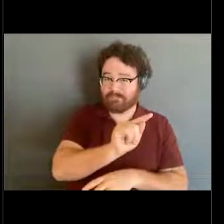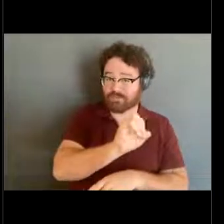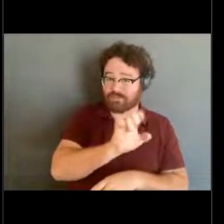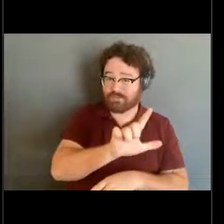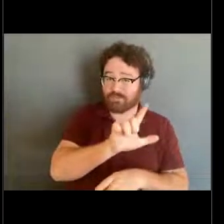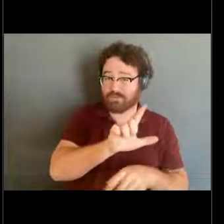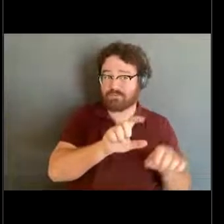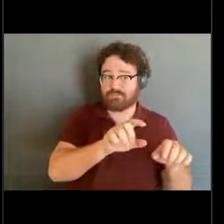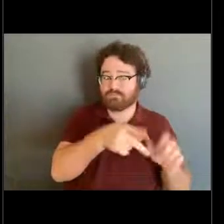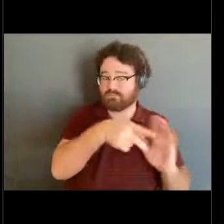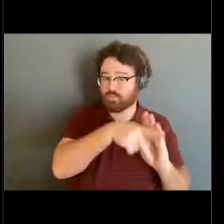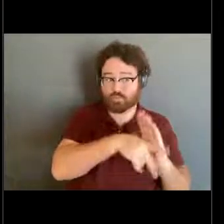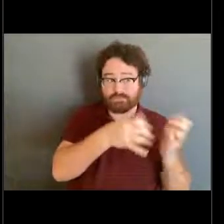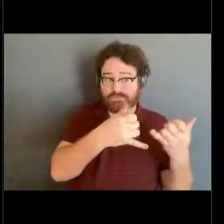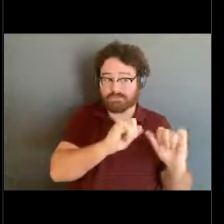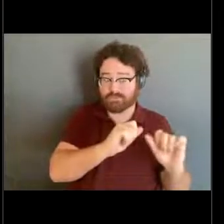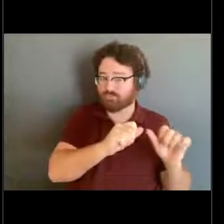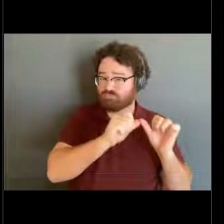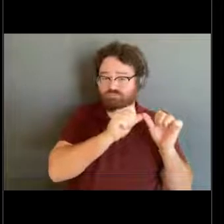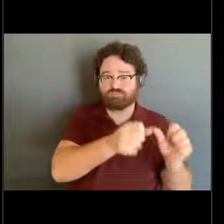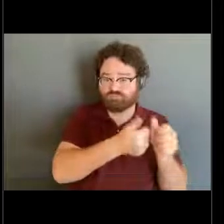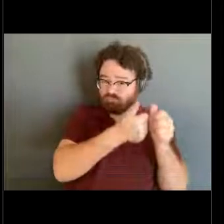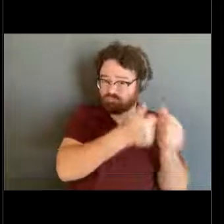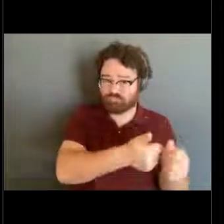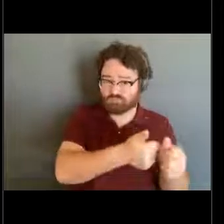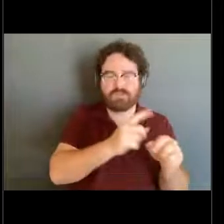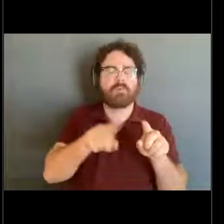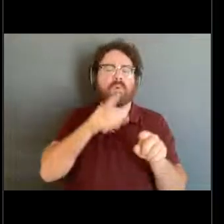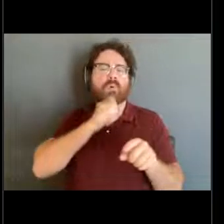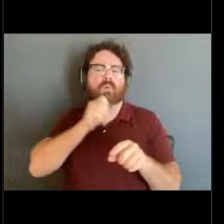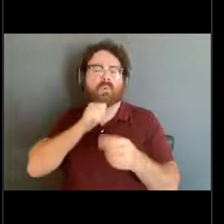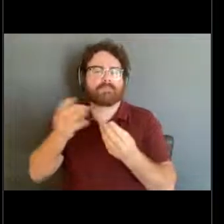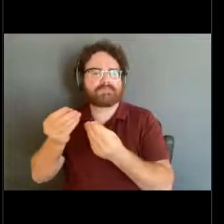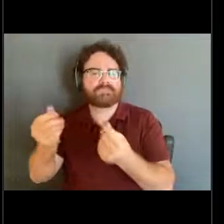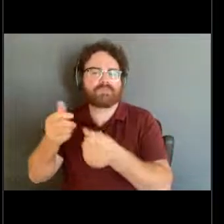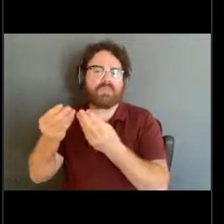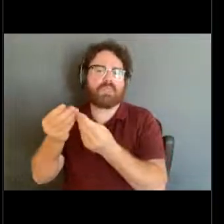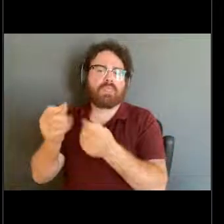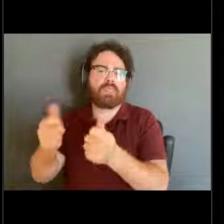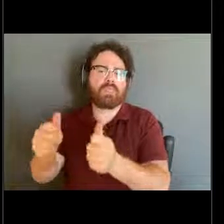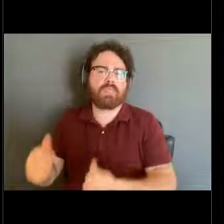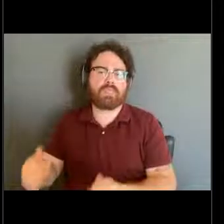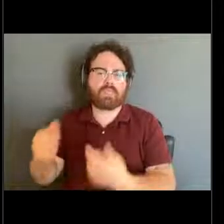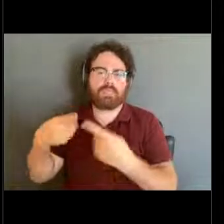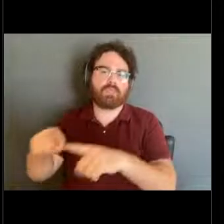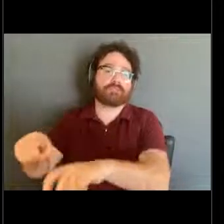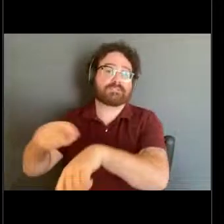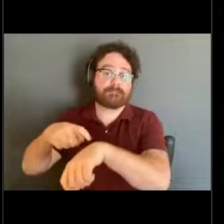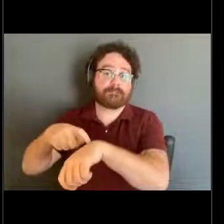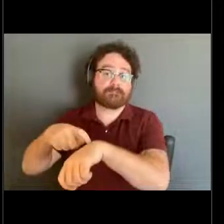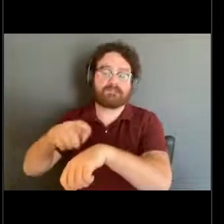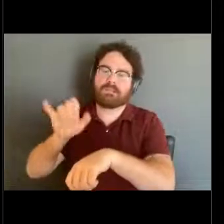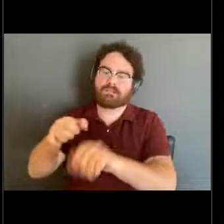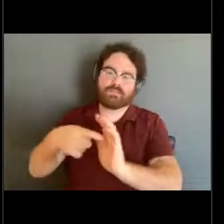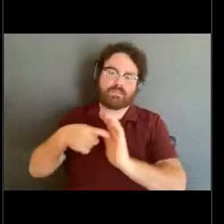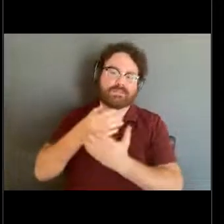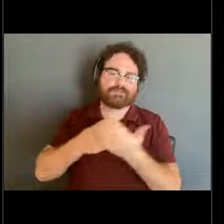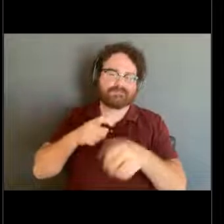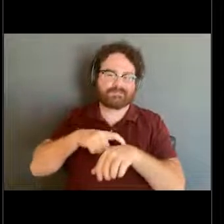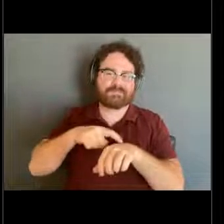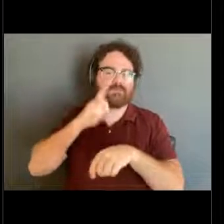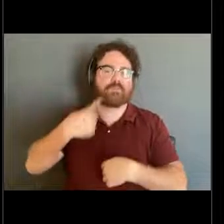an increase in emissions from older materials degrading over time? This also took some time to assess objectively, but